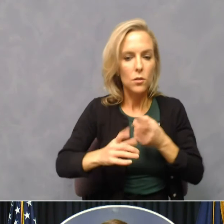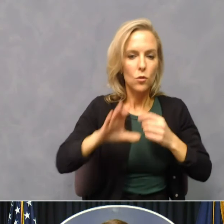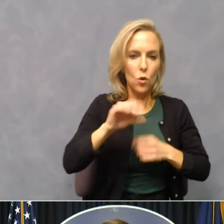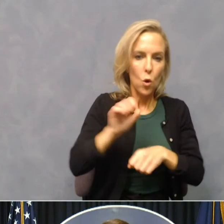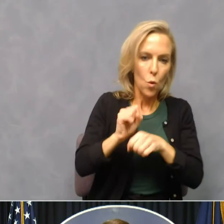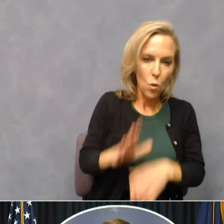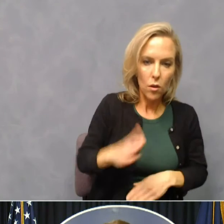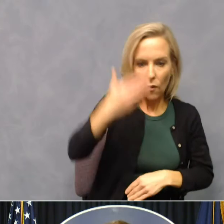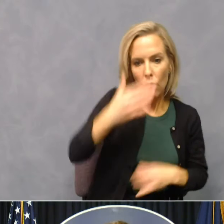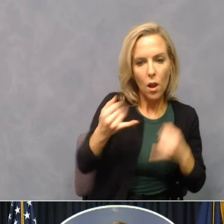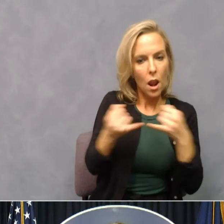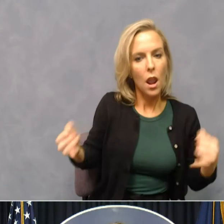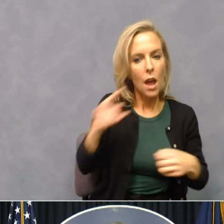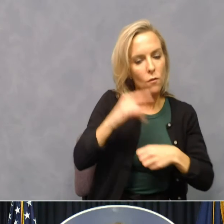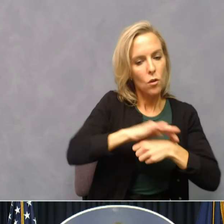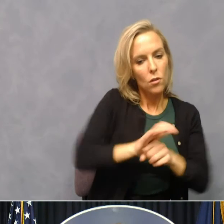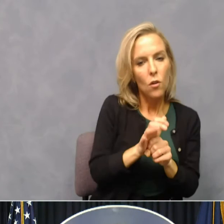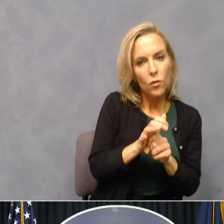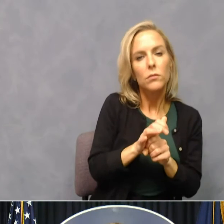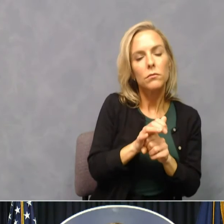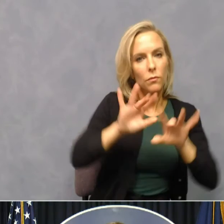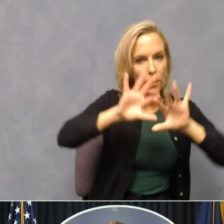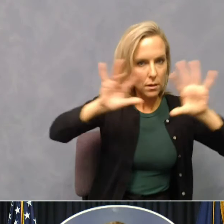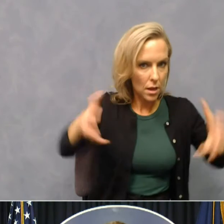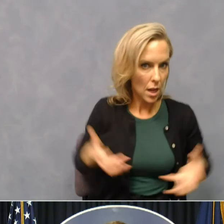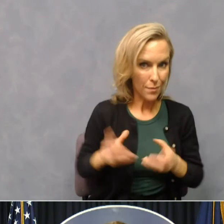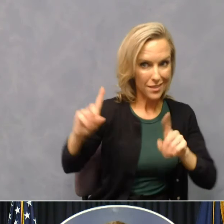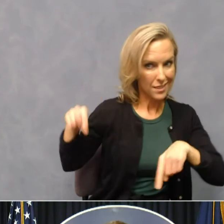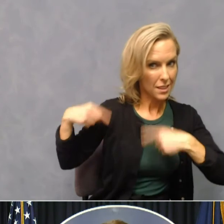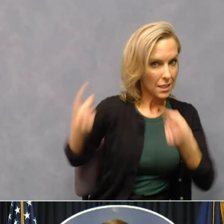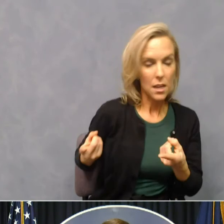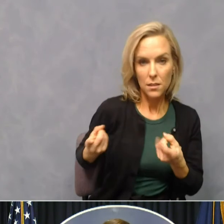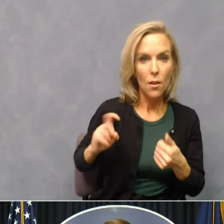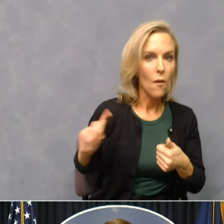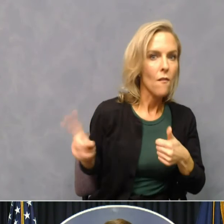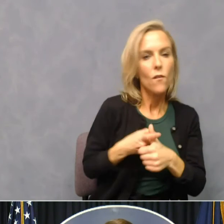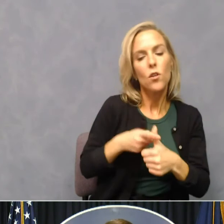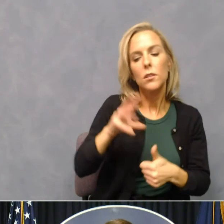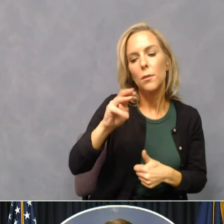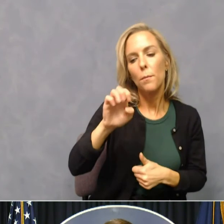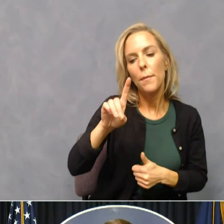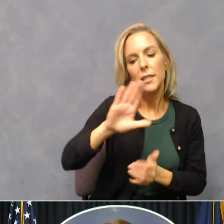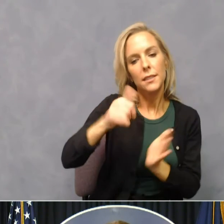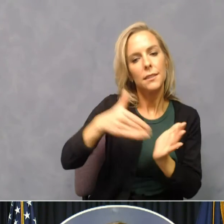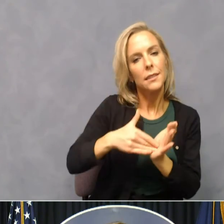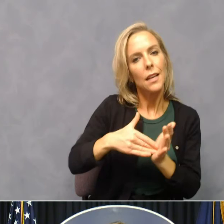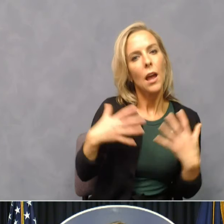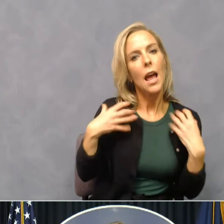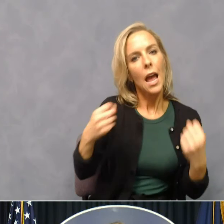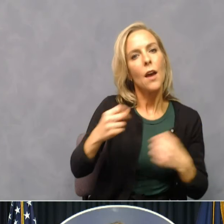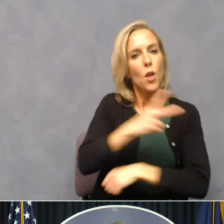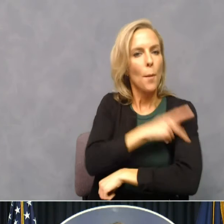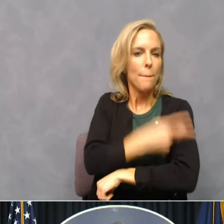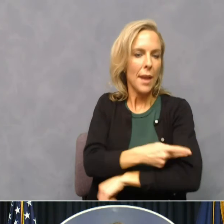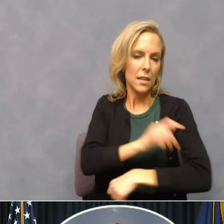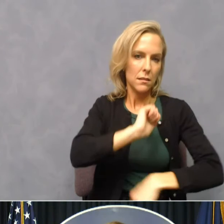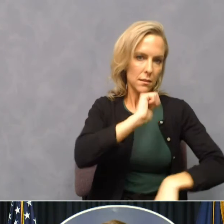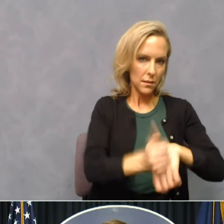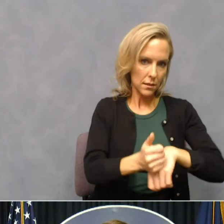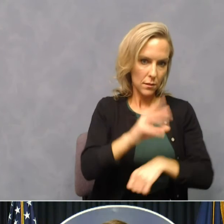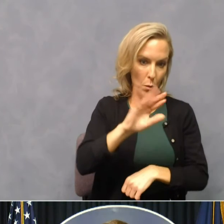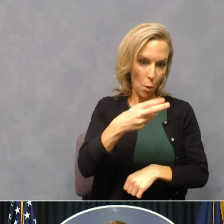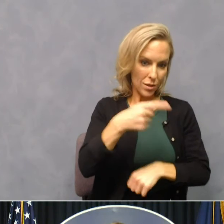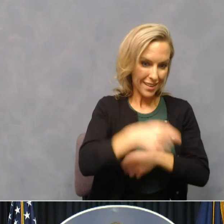of the COVID-19 pandemic since the first Med Center Health patient tested positive in March this year. He